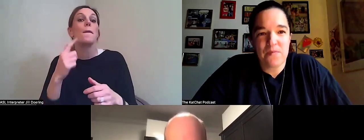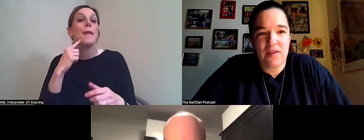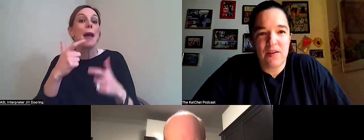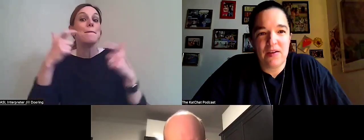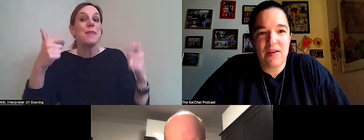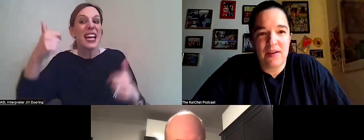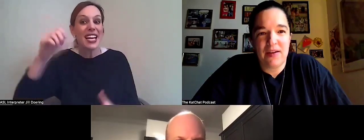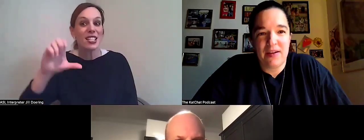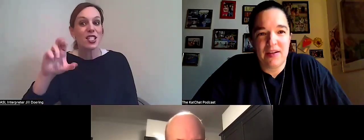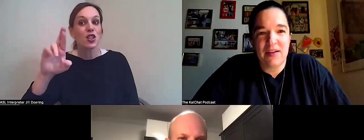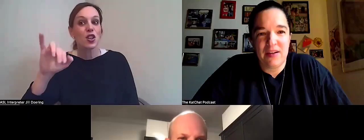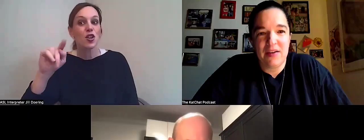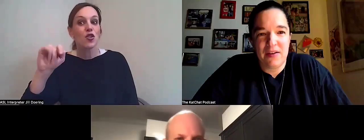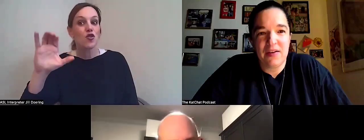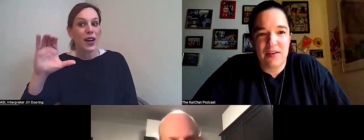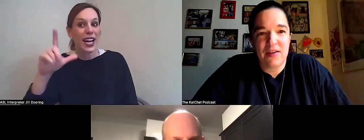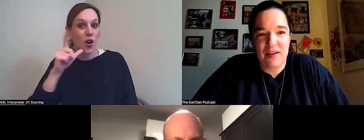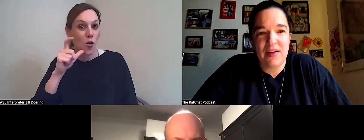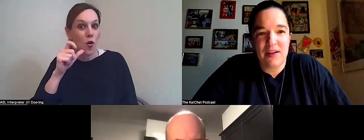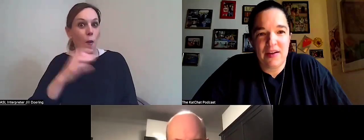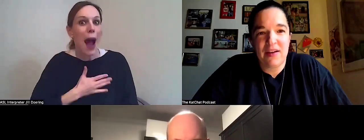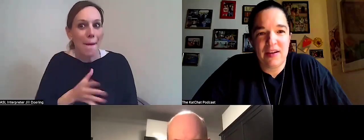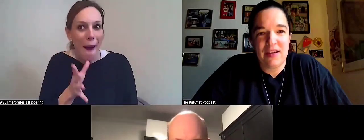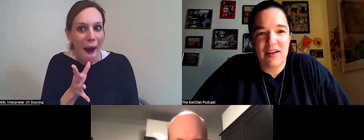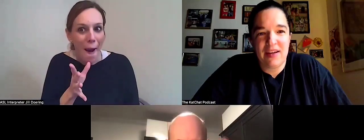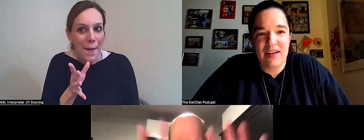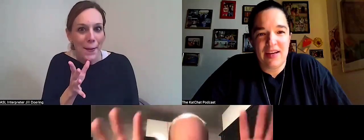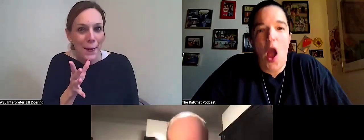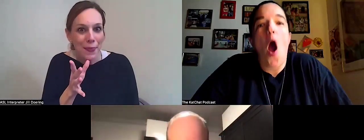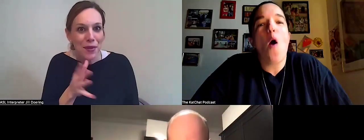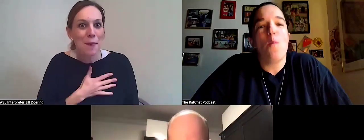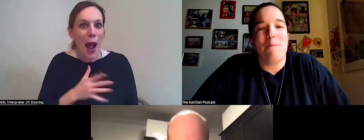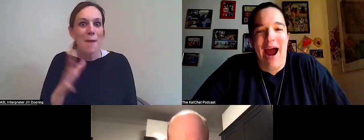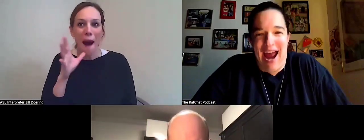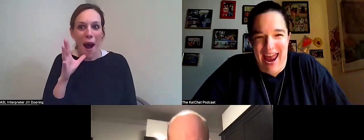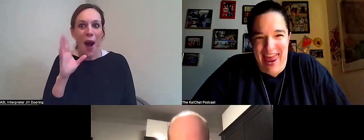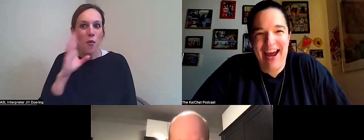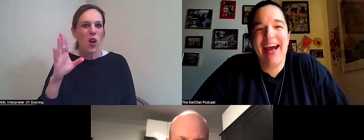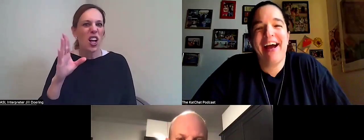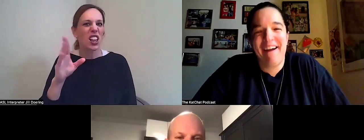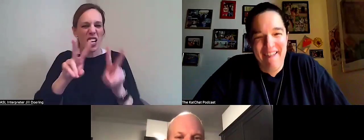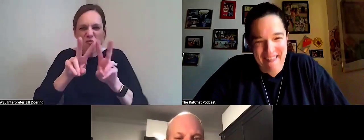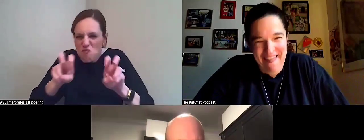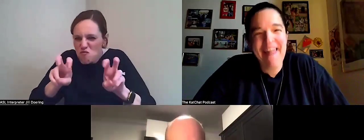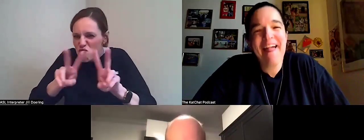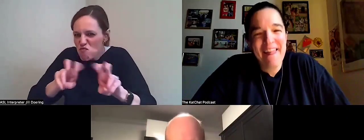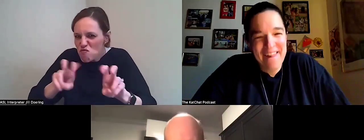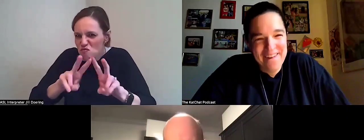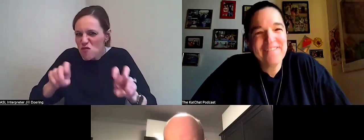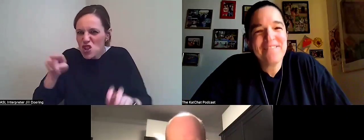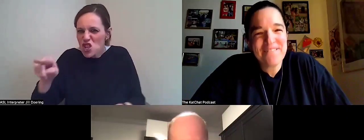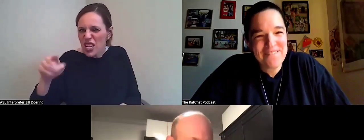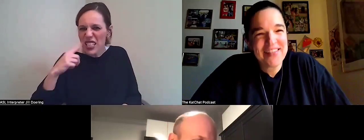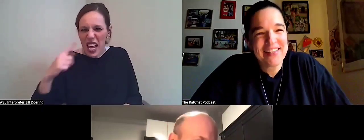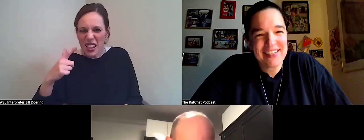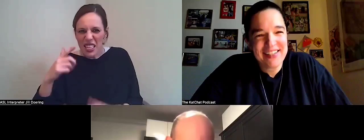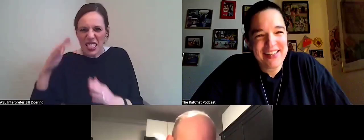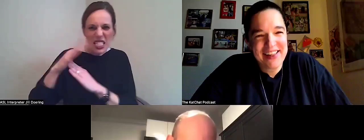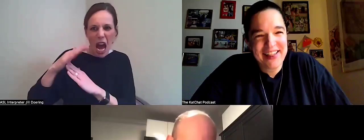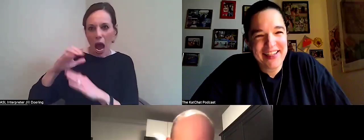my mother always tells me, she dissects Oh the my. script and tells me if she likes